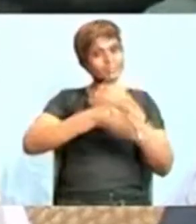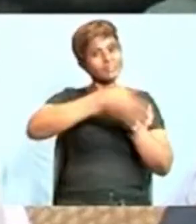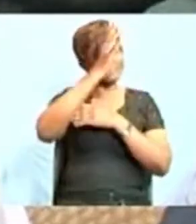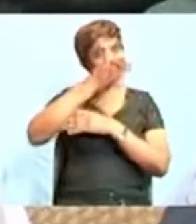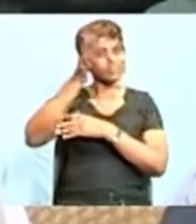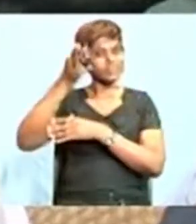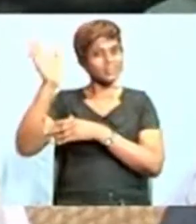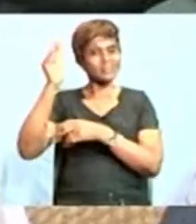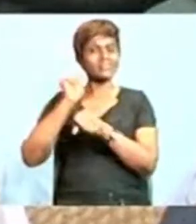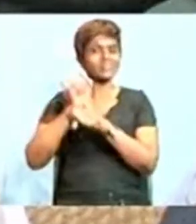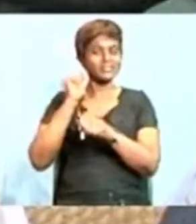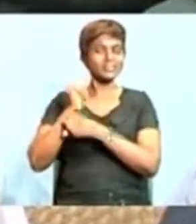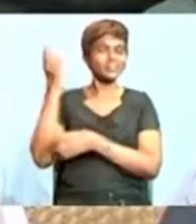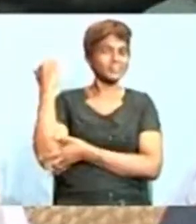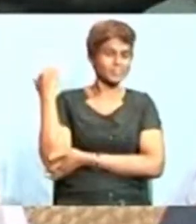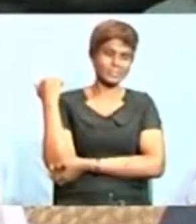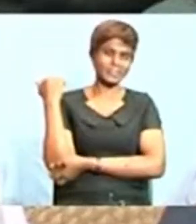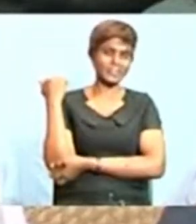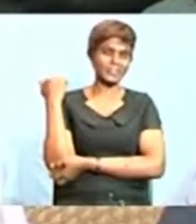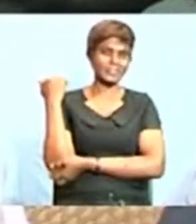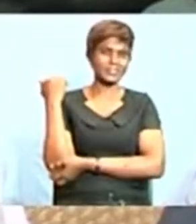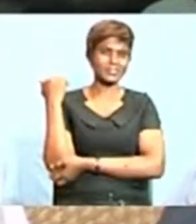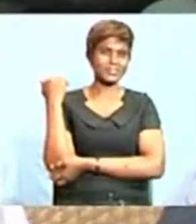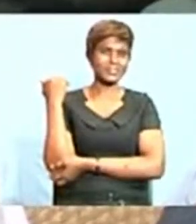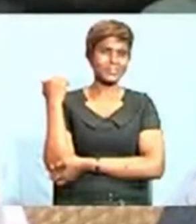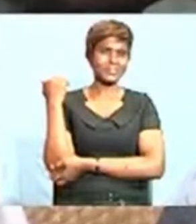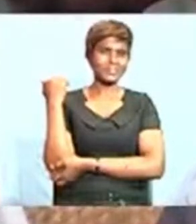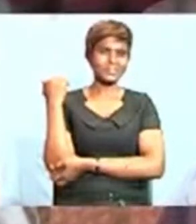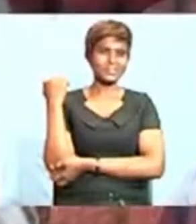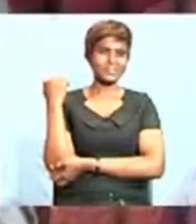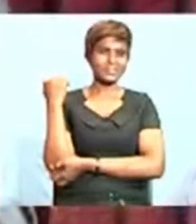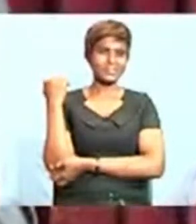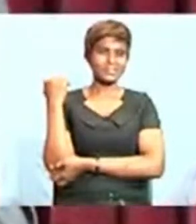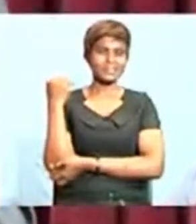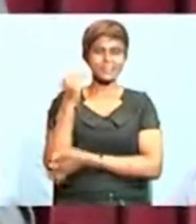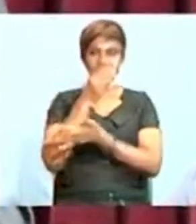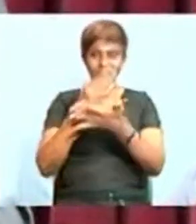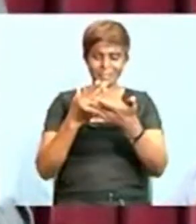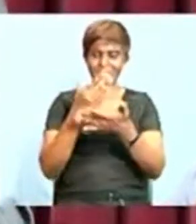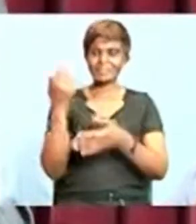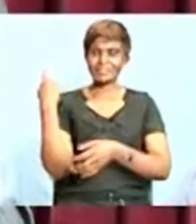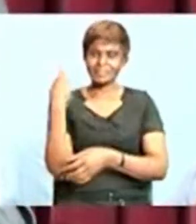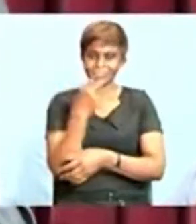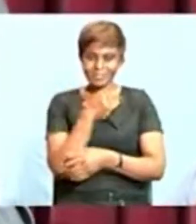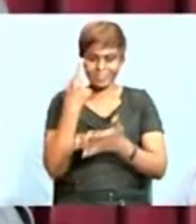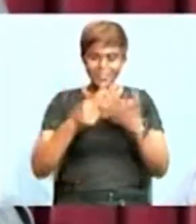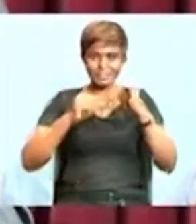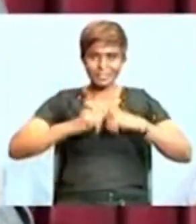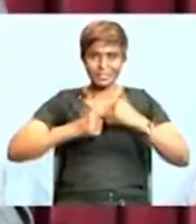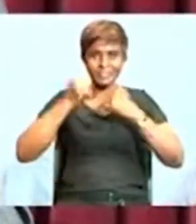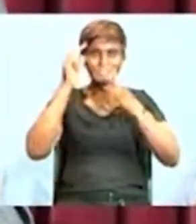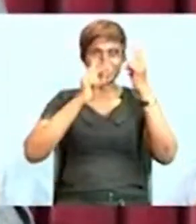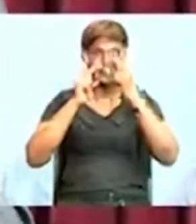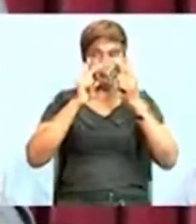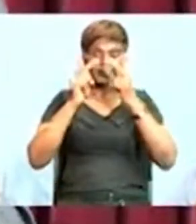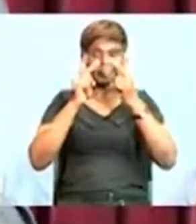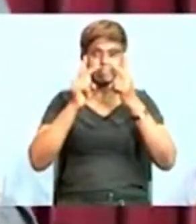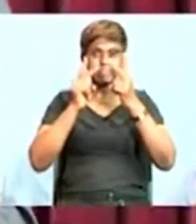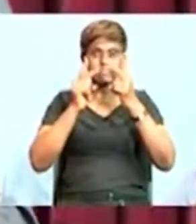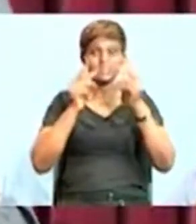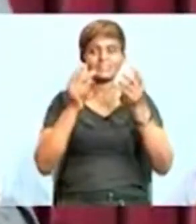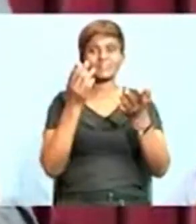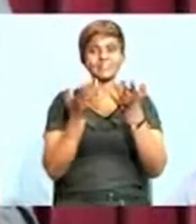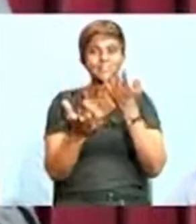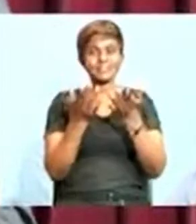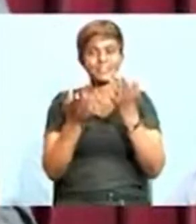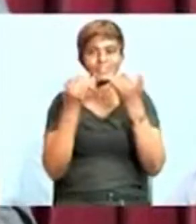recently, that some of the parliaments that we visited, and just perhaps to mention